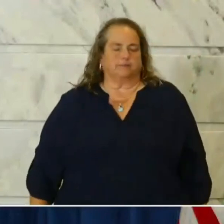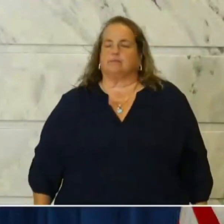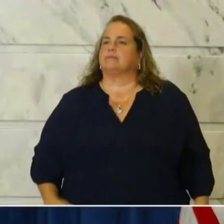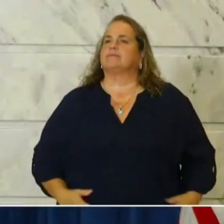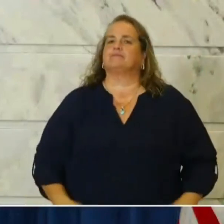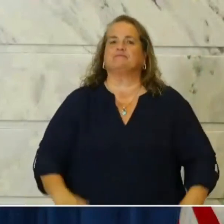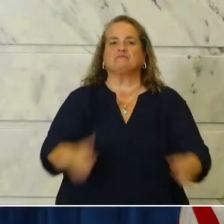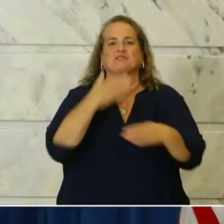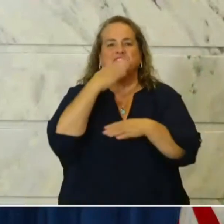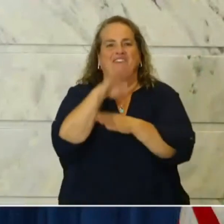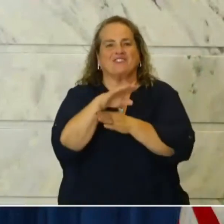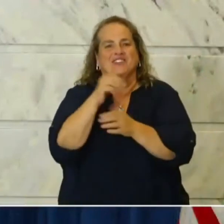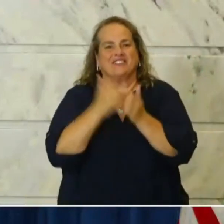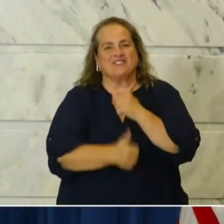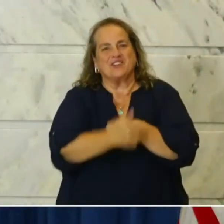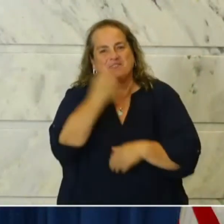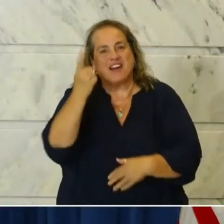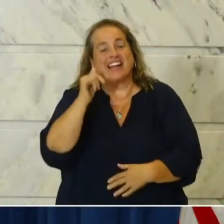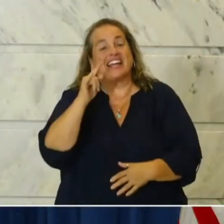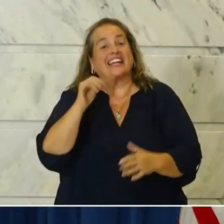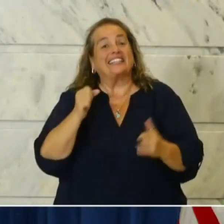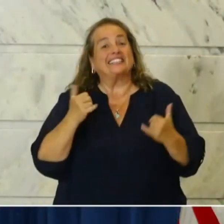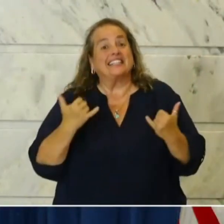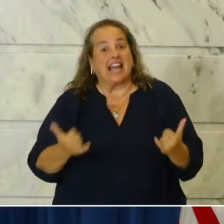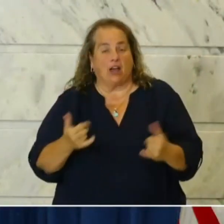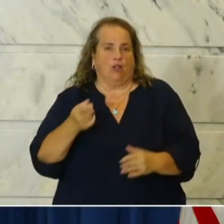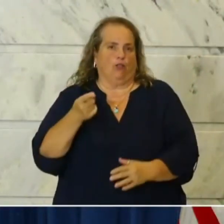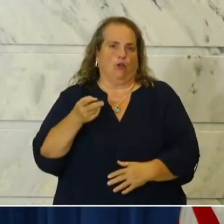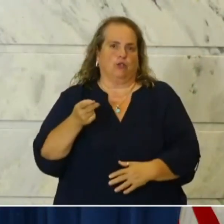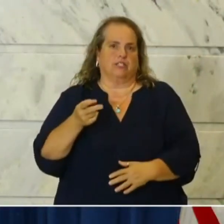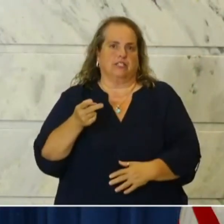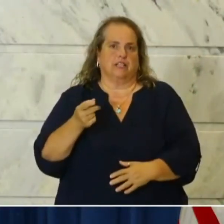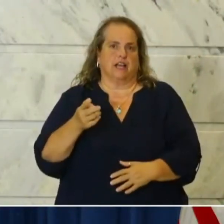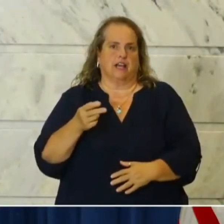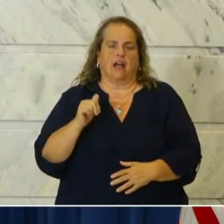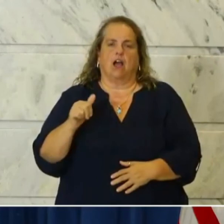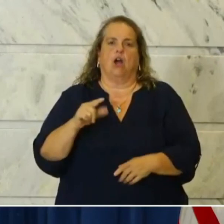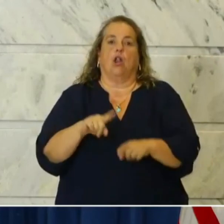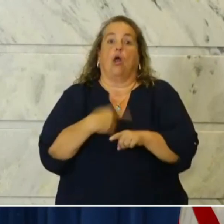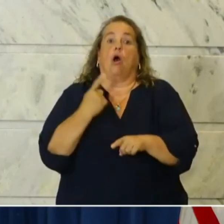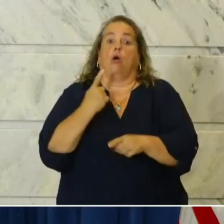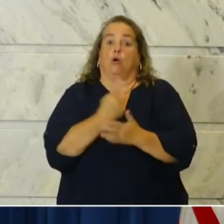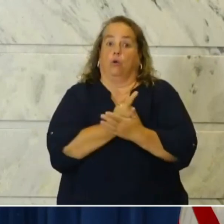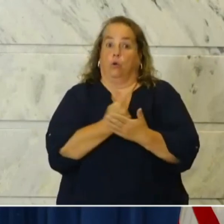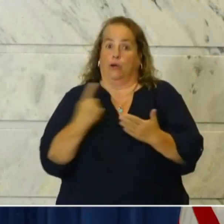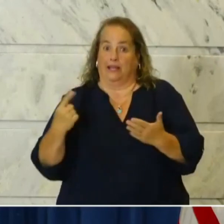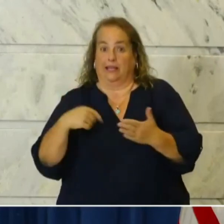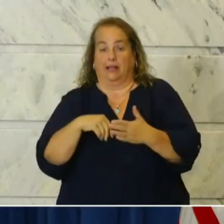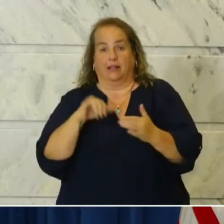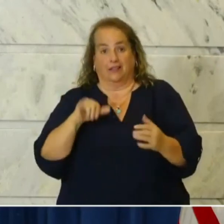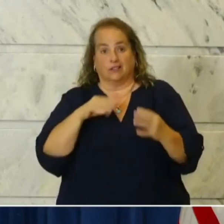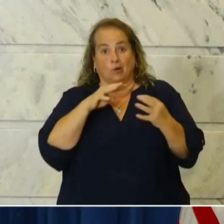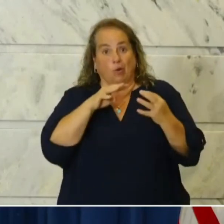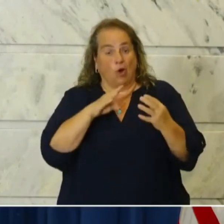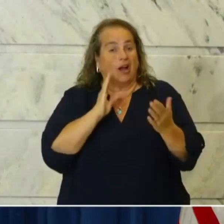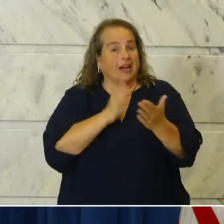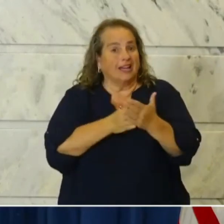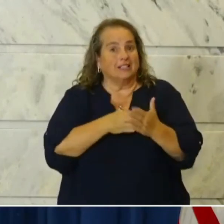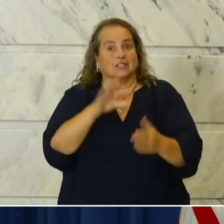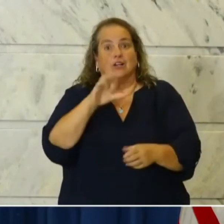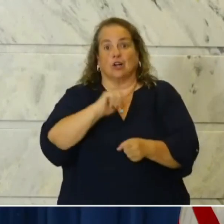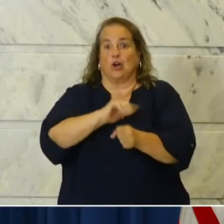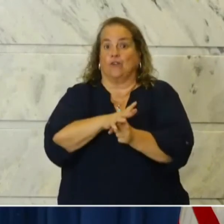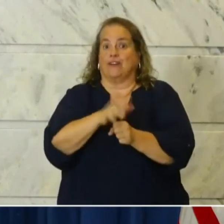Good afternoon, everybody. It is now Thursday, a long week in this war against